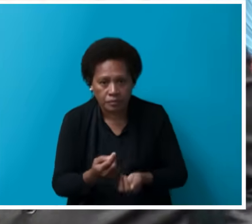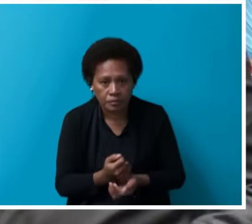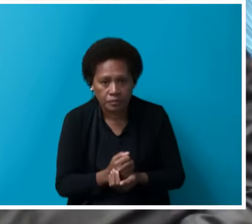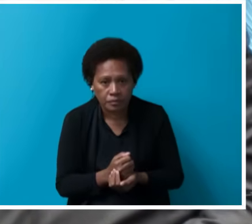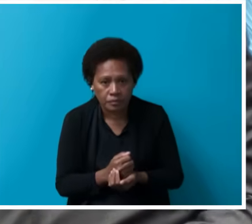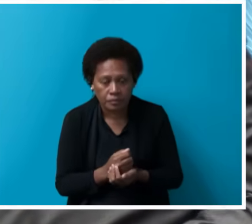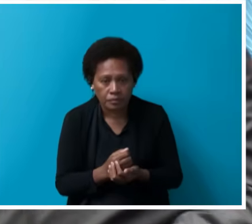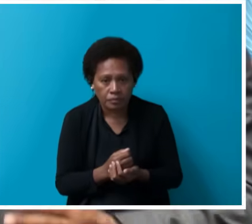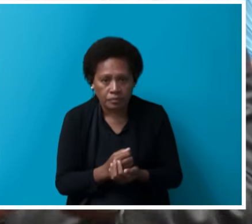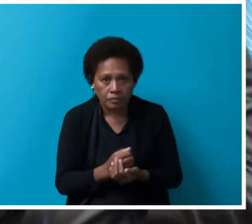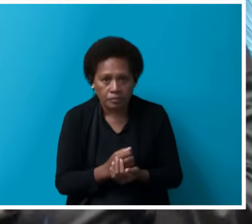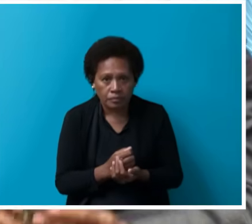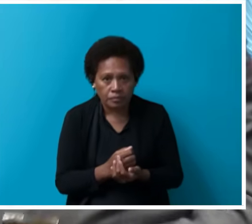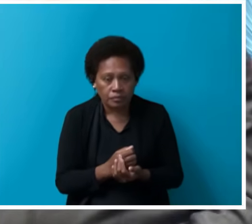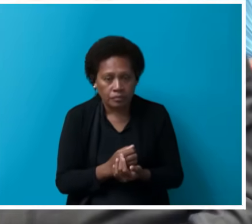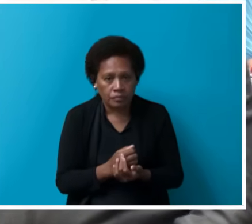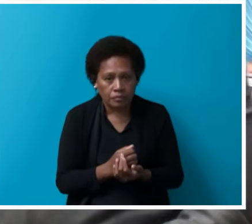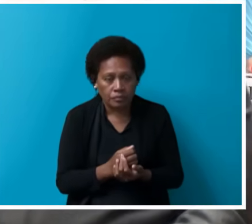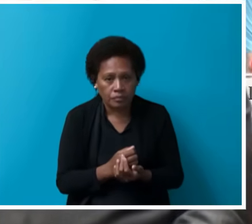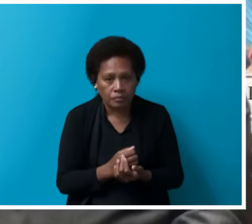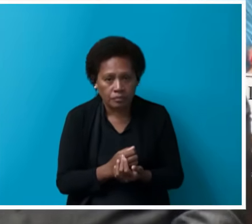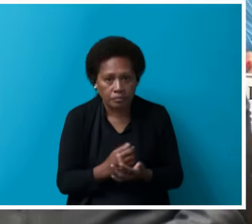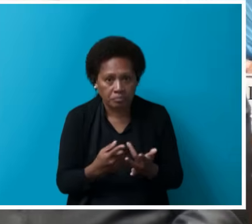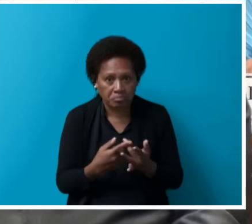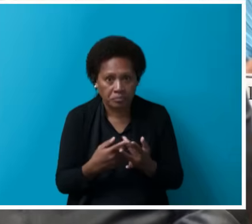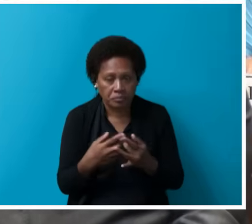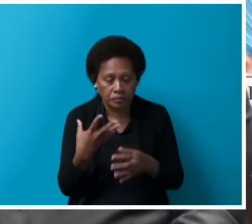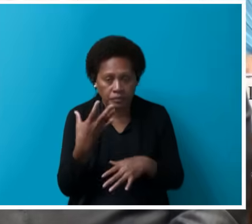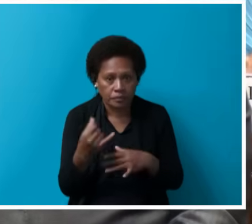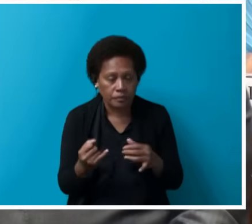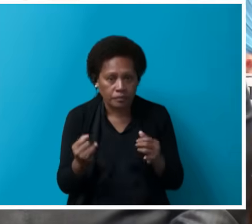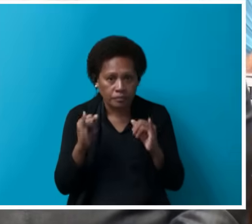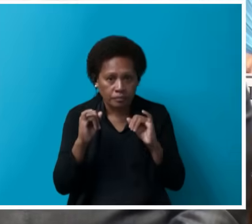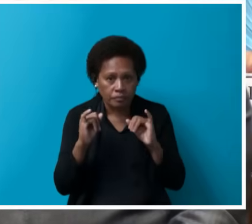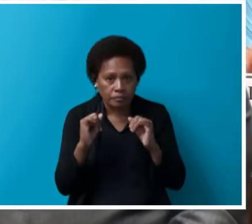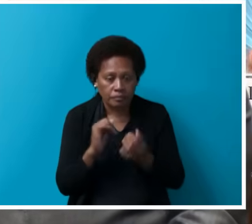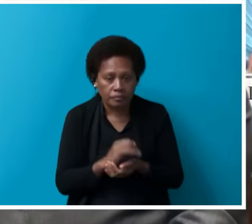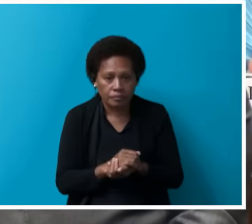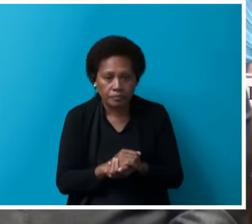The other big issue that they made out, Mr. Speaker,